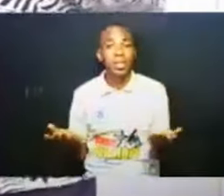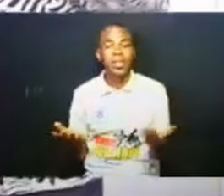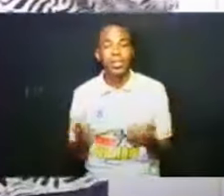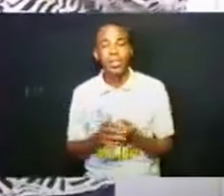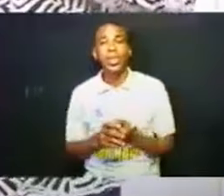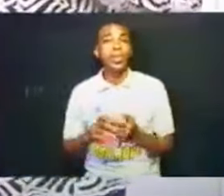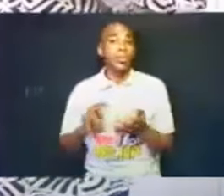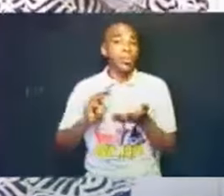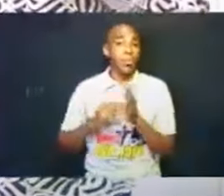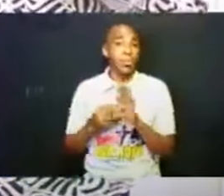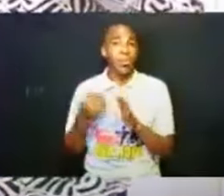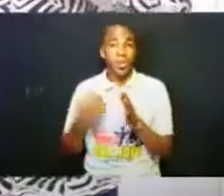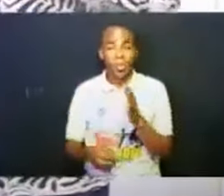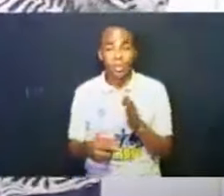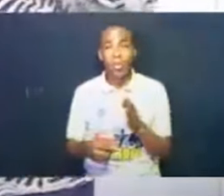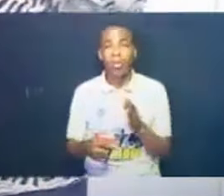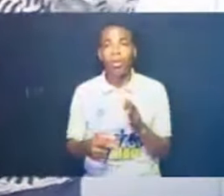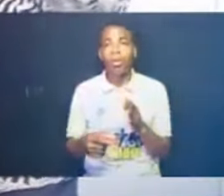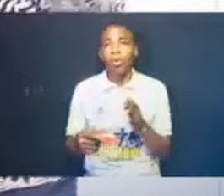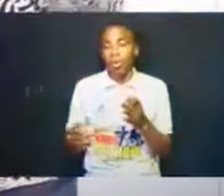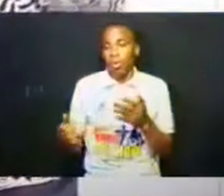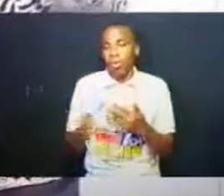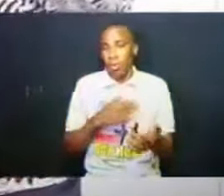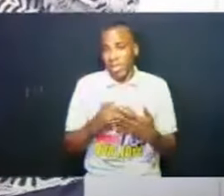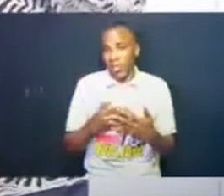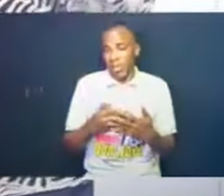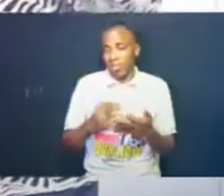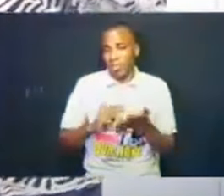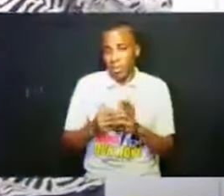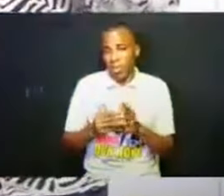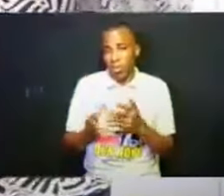that it is about what we give attention to.